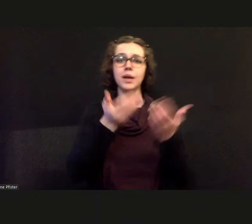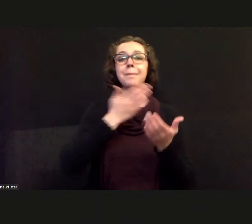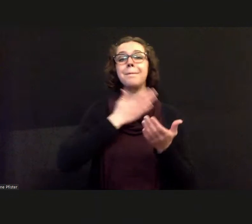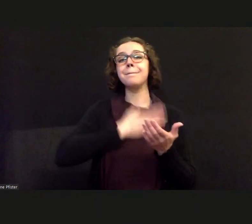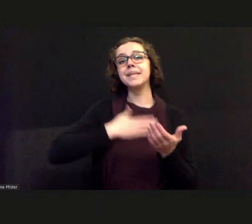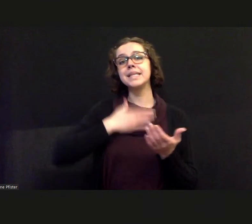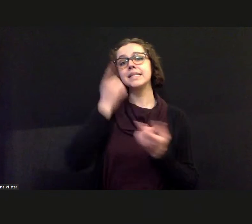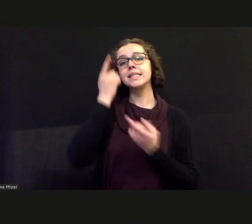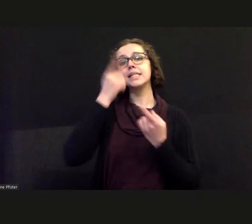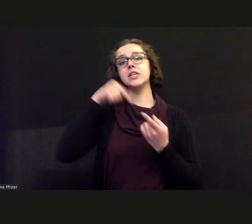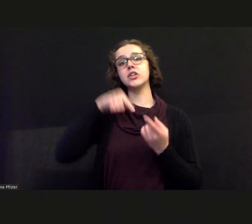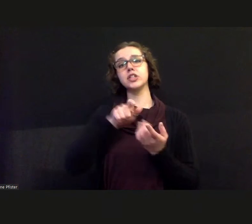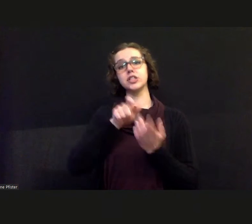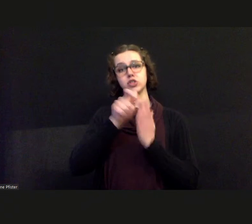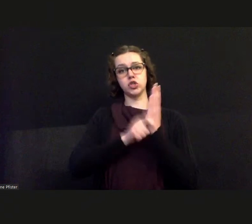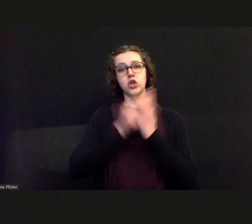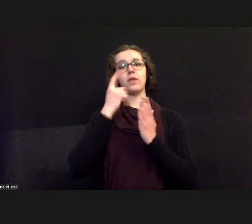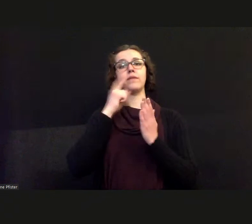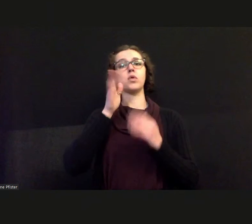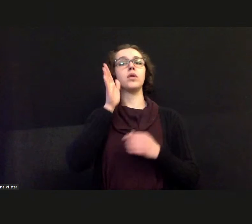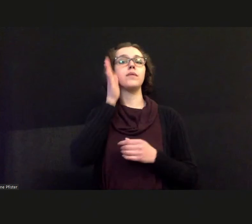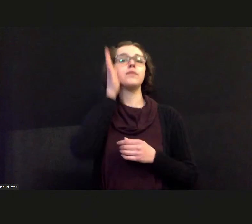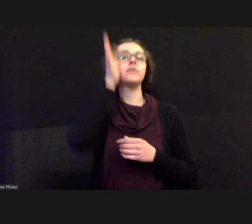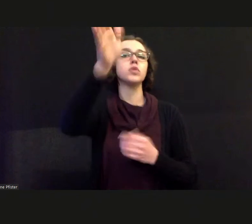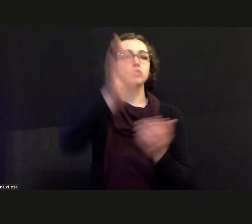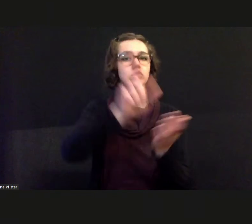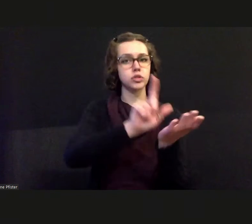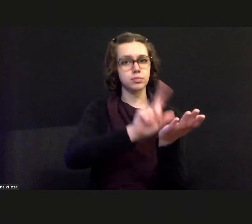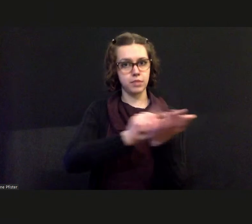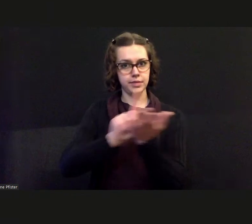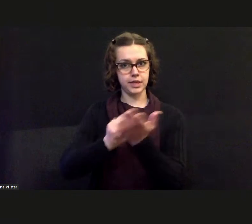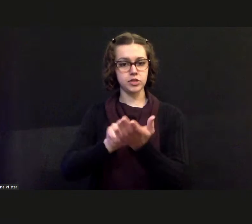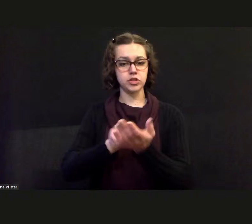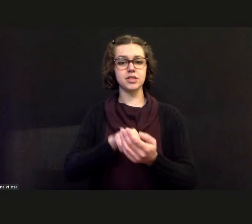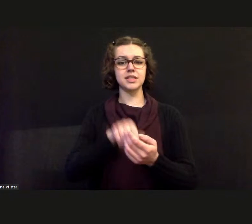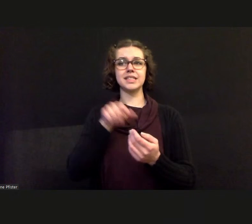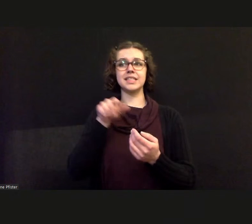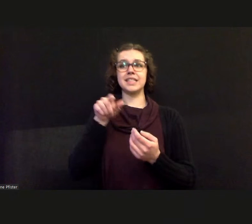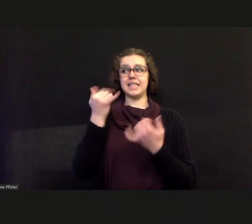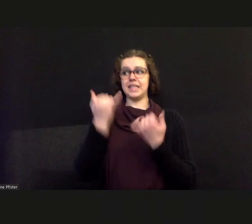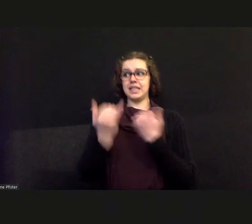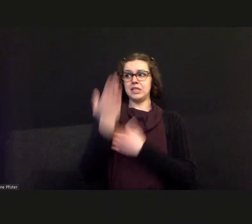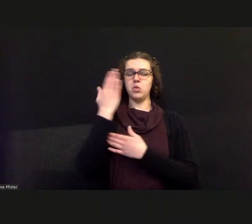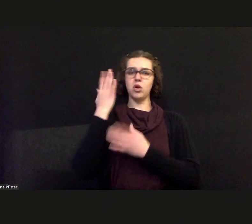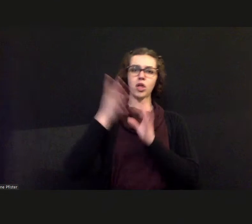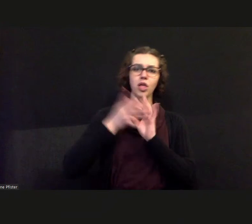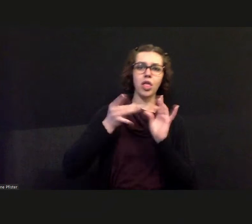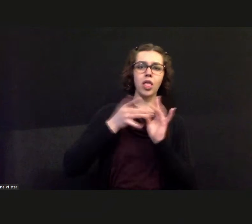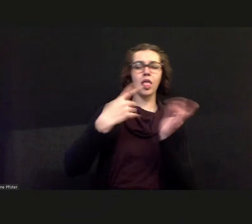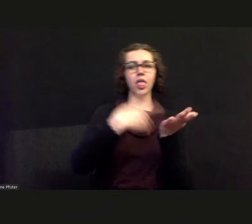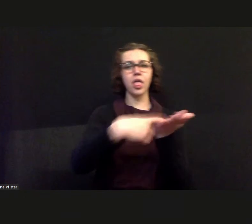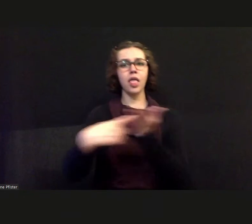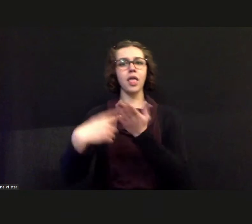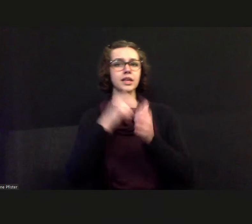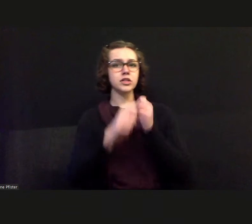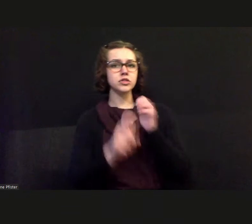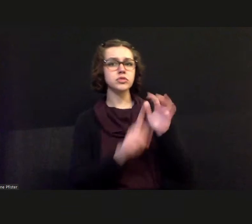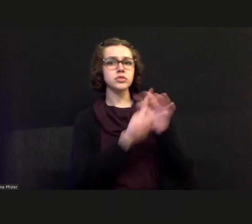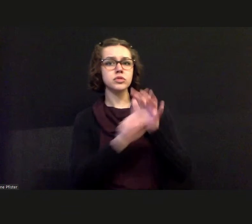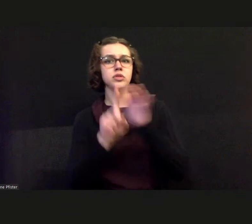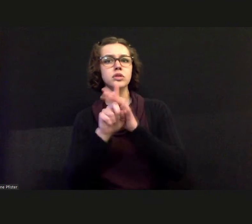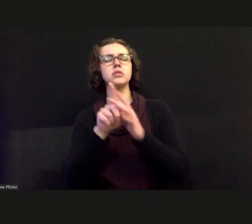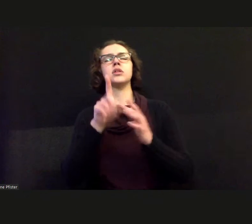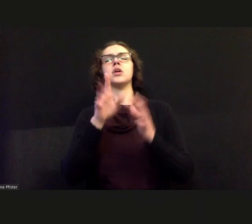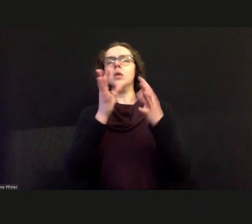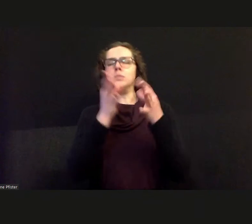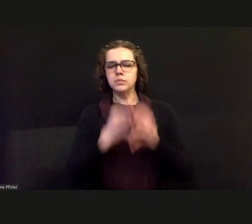future publications. The issues you have been raising here are extremely important to